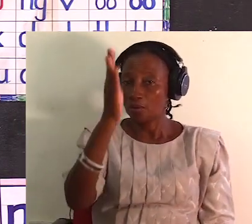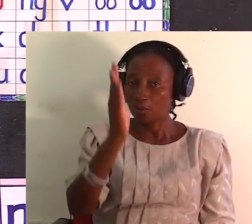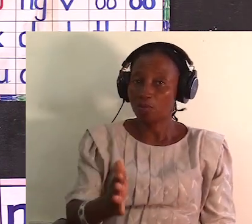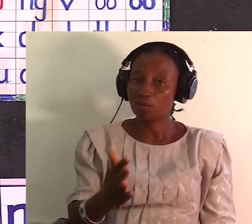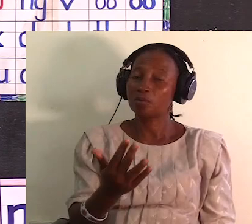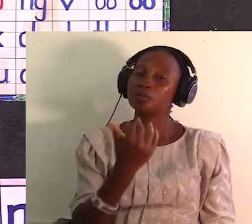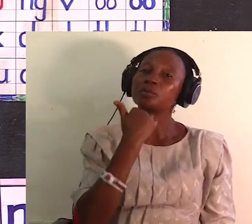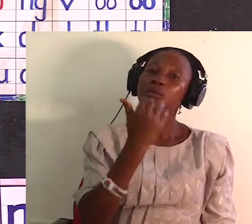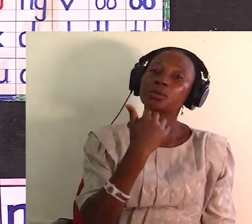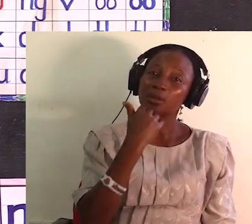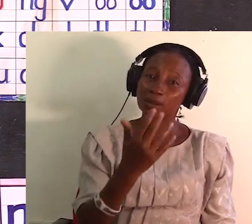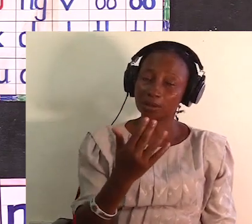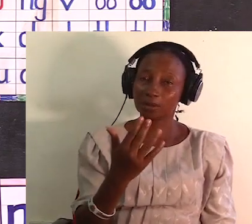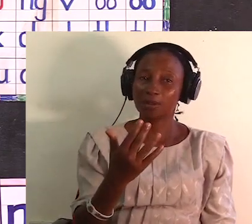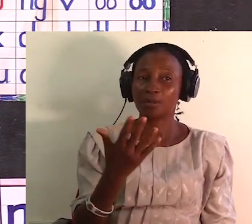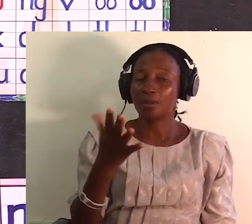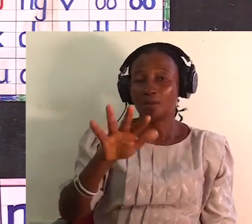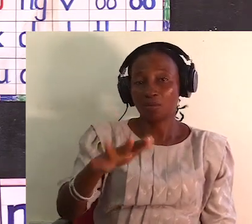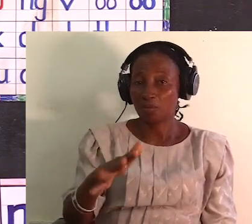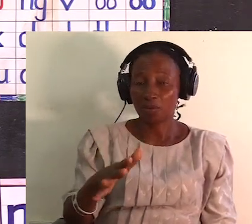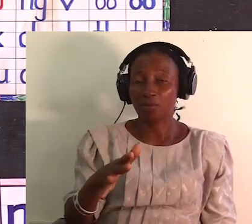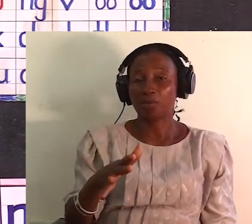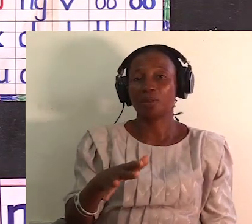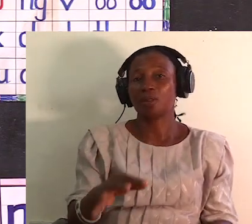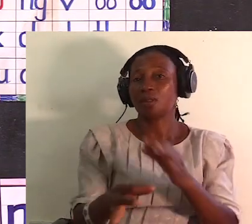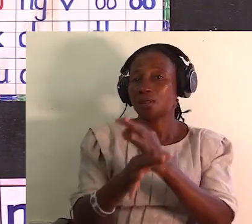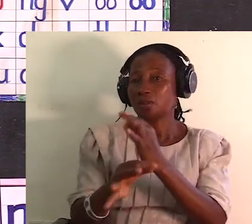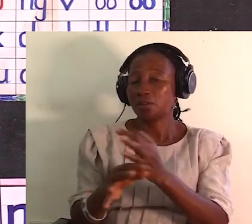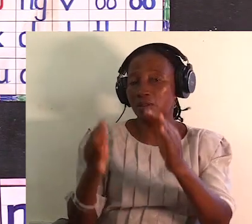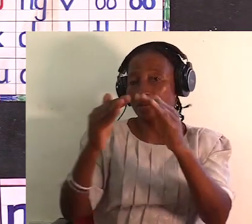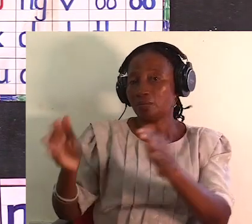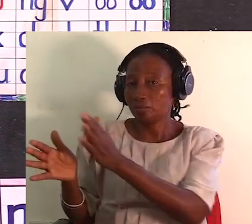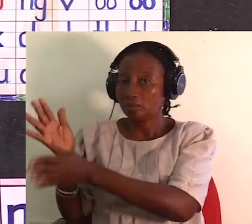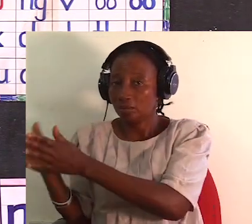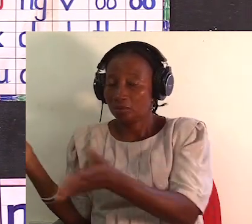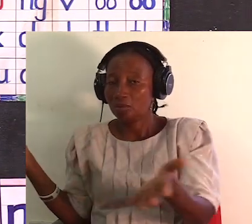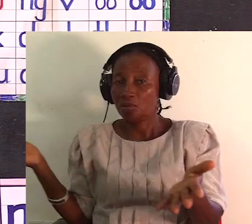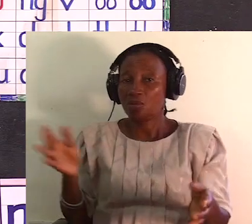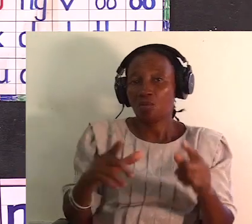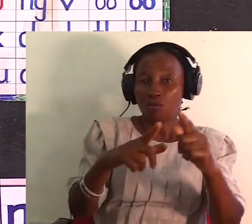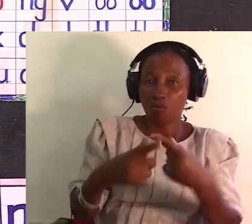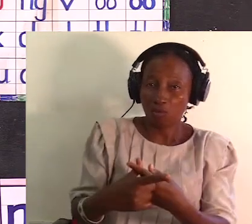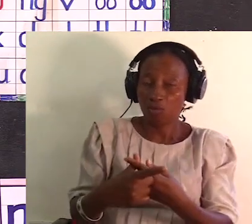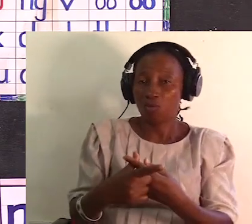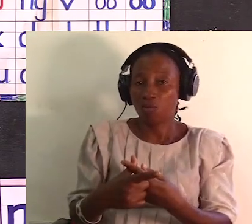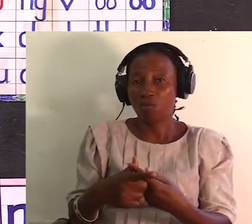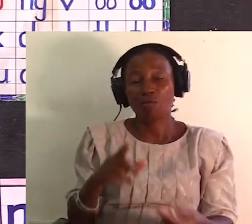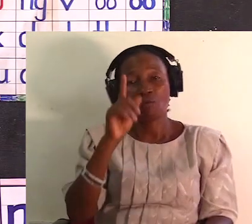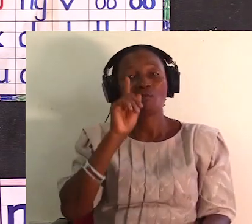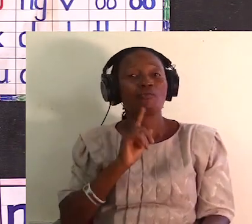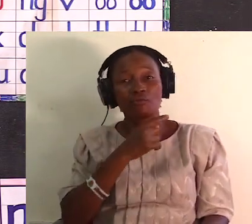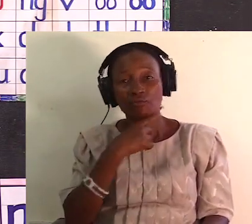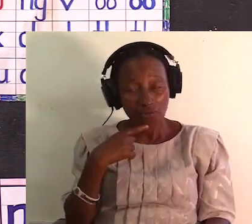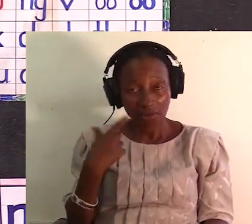corner, before you transport it to the bank, please make sure you have someone by your side, either a